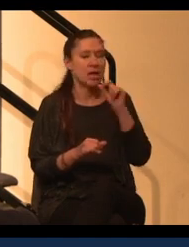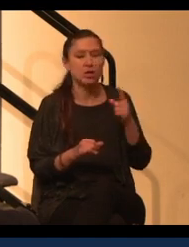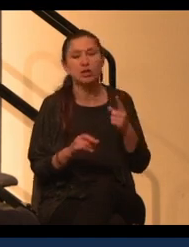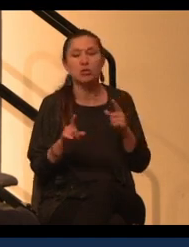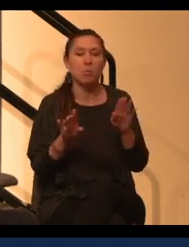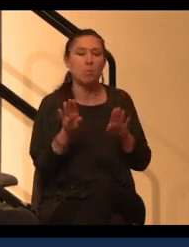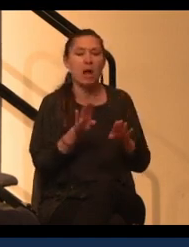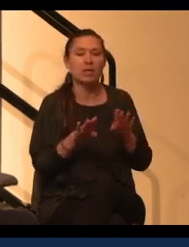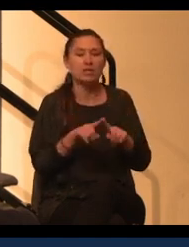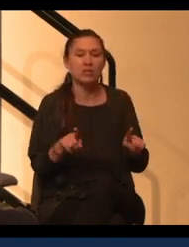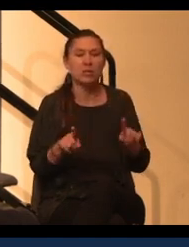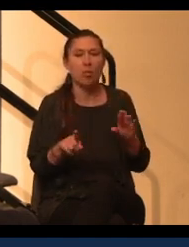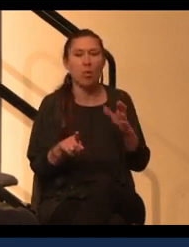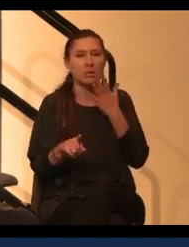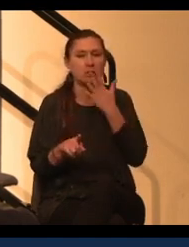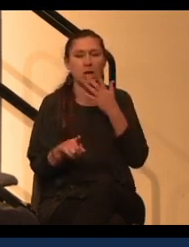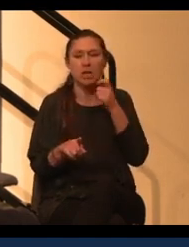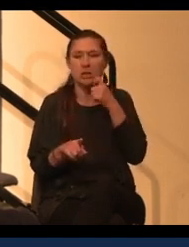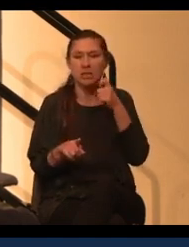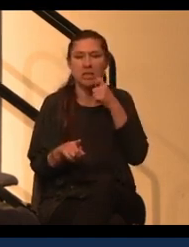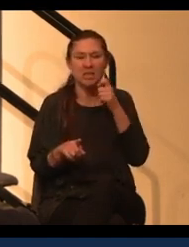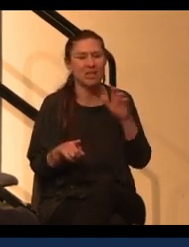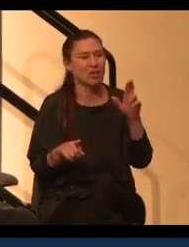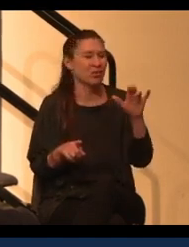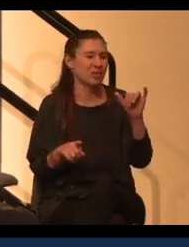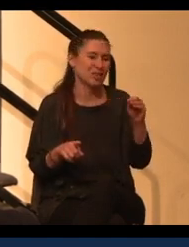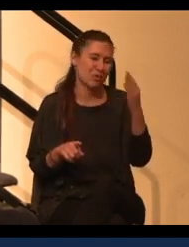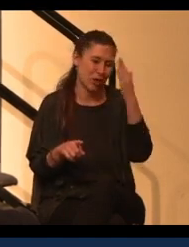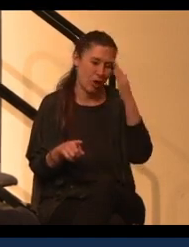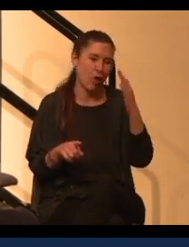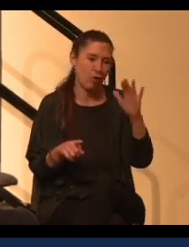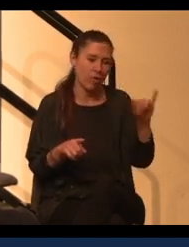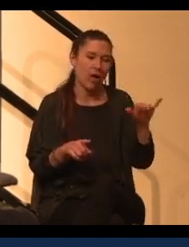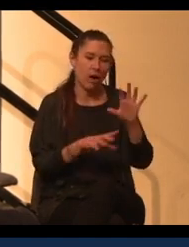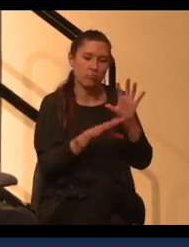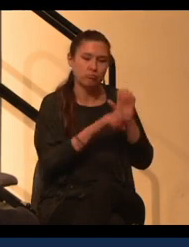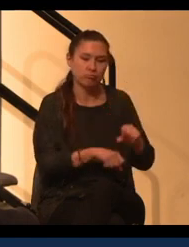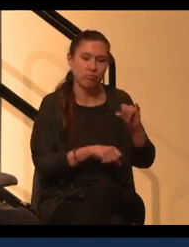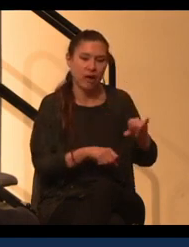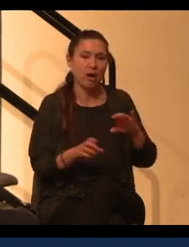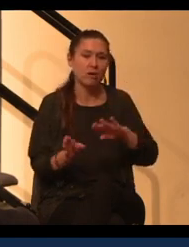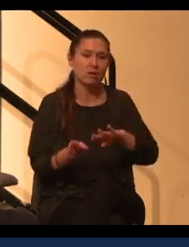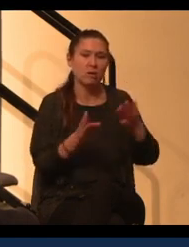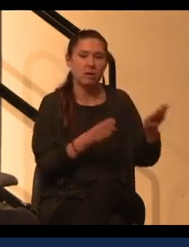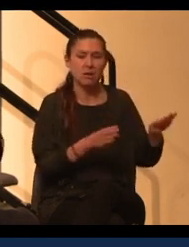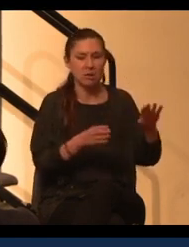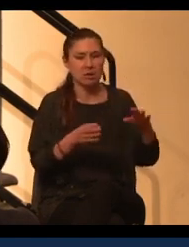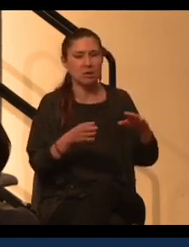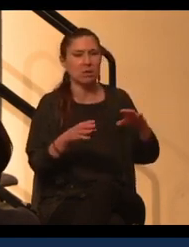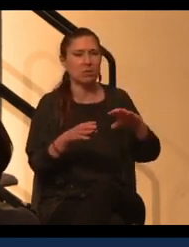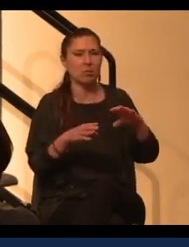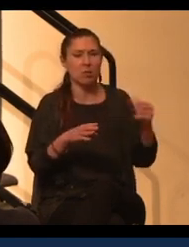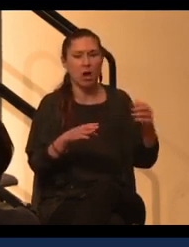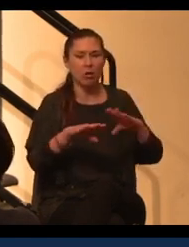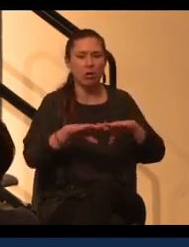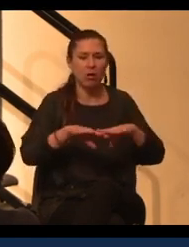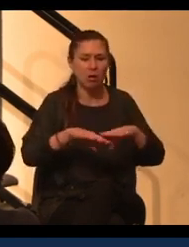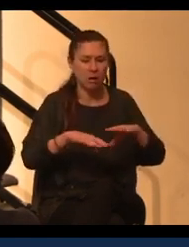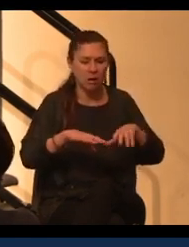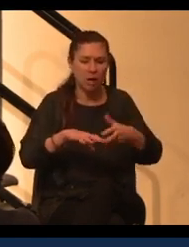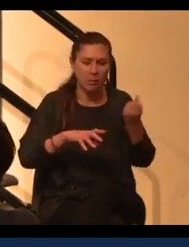of one's skin. We don't need to talk about racism. We all know what that is. But there's another layer of racism